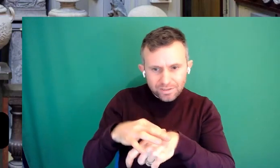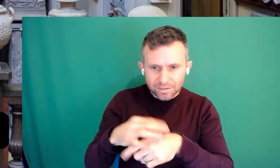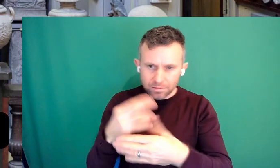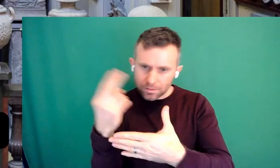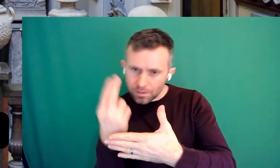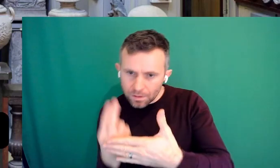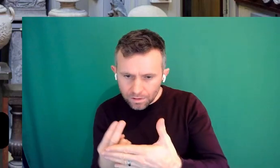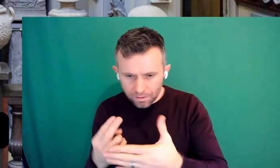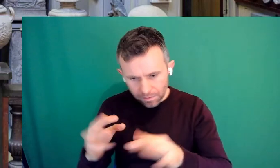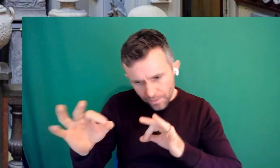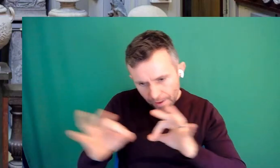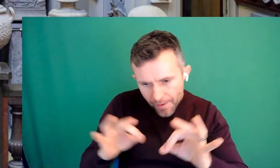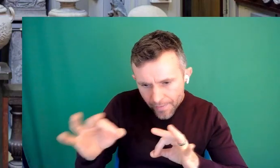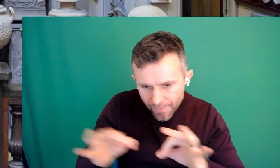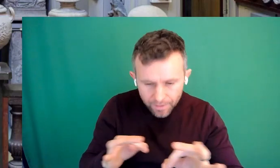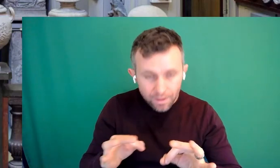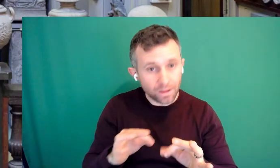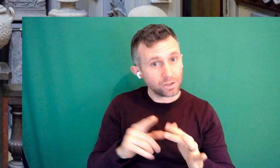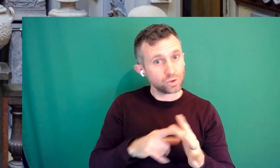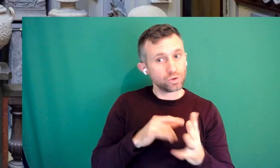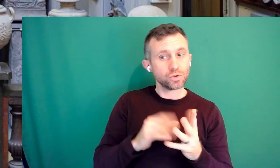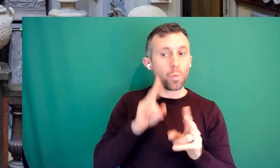through his collection.